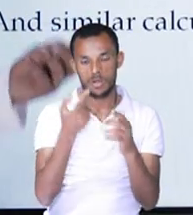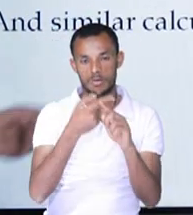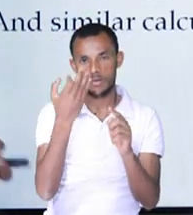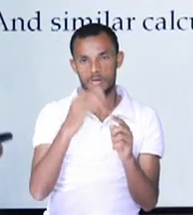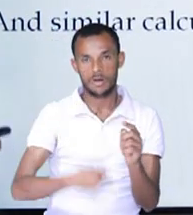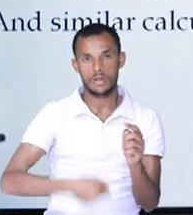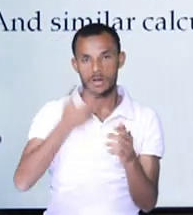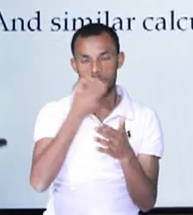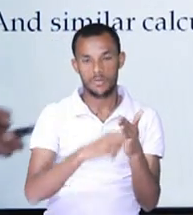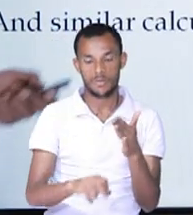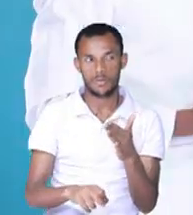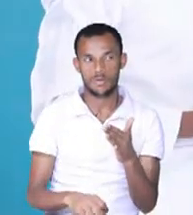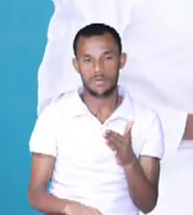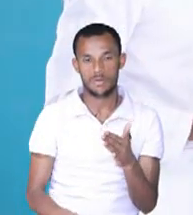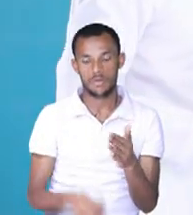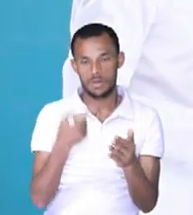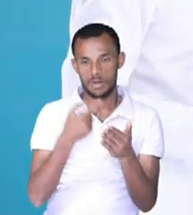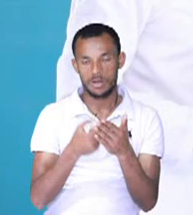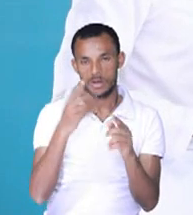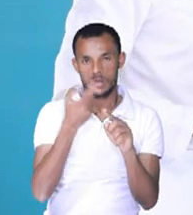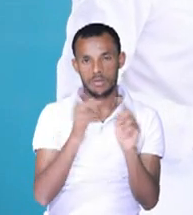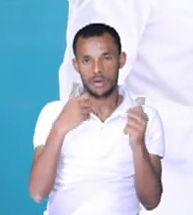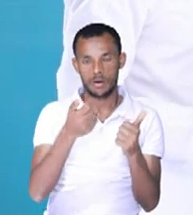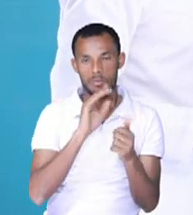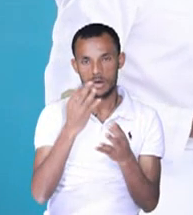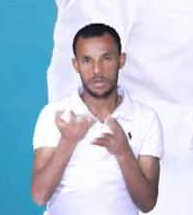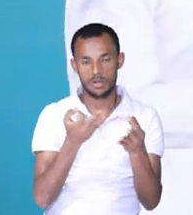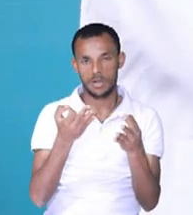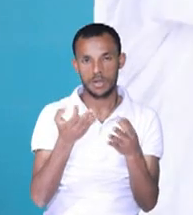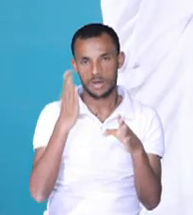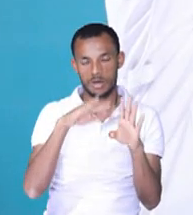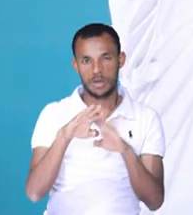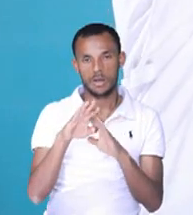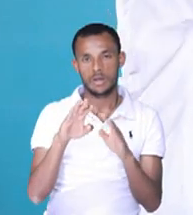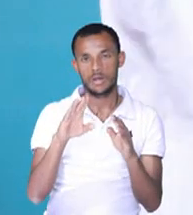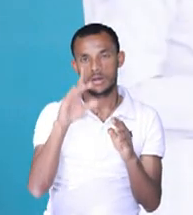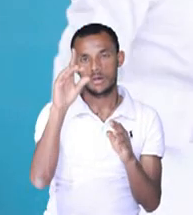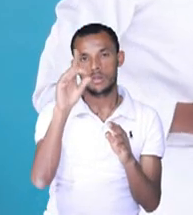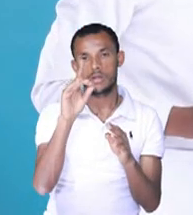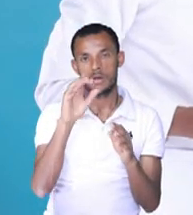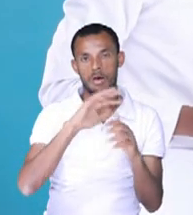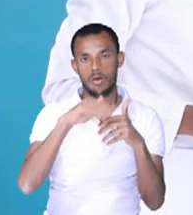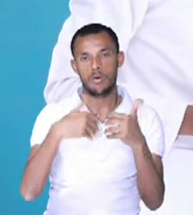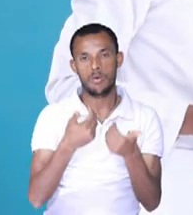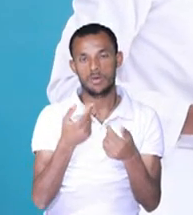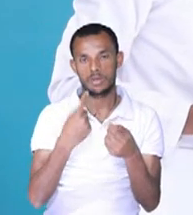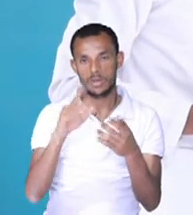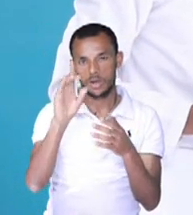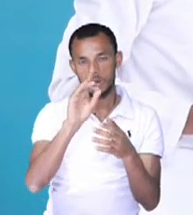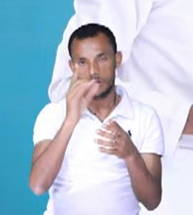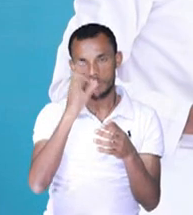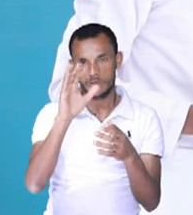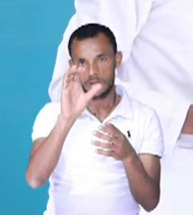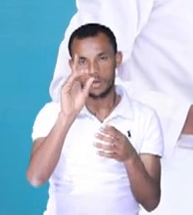of another product constant. This difference can be expressed in terms of determinant. How? The